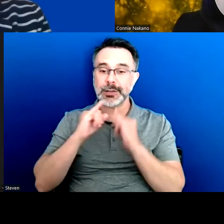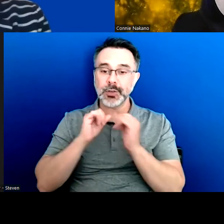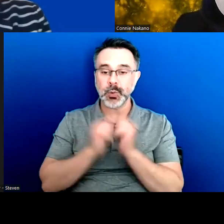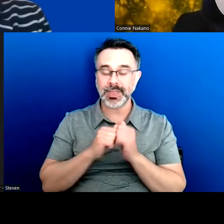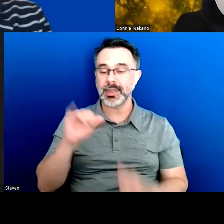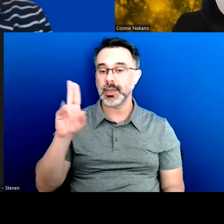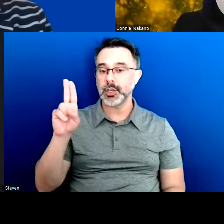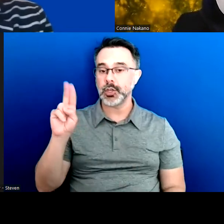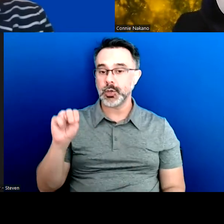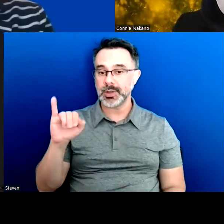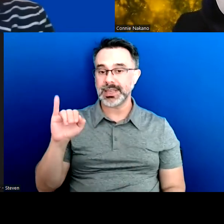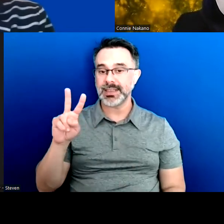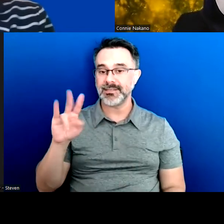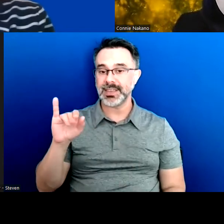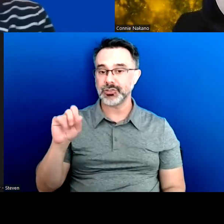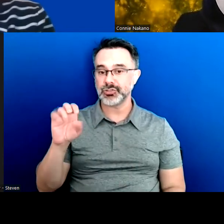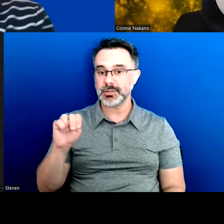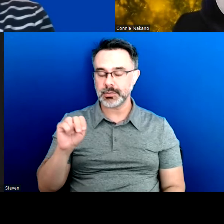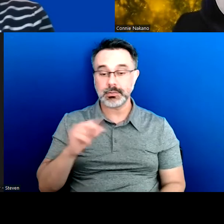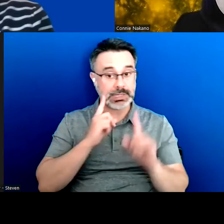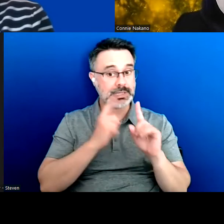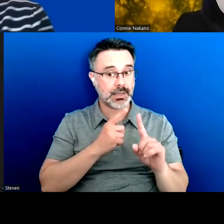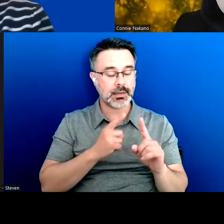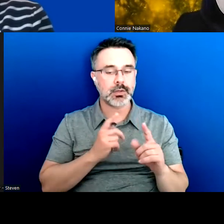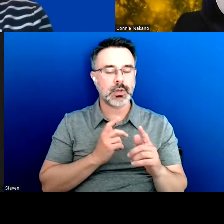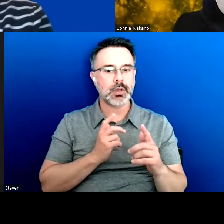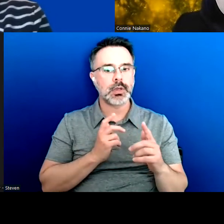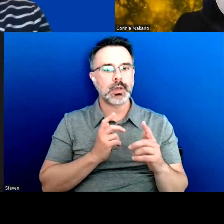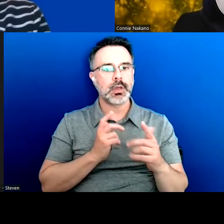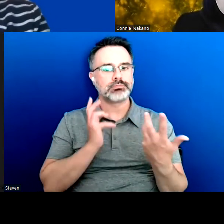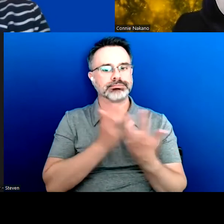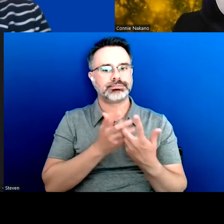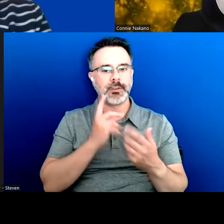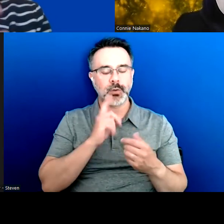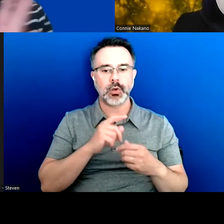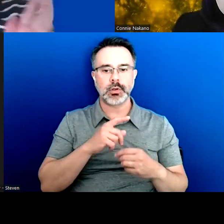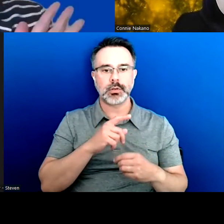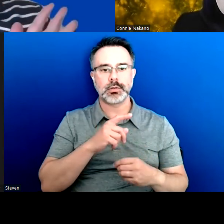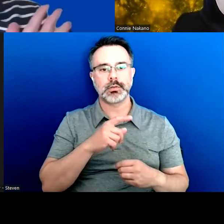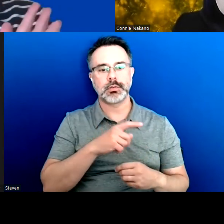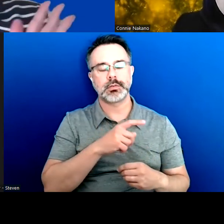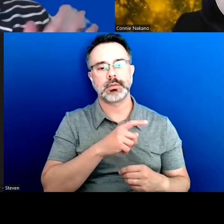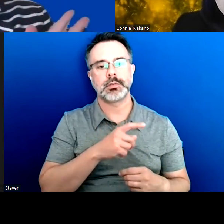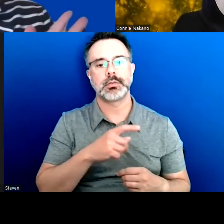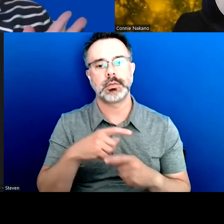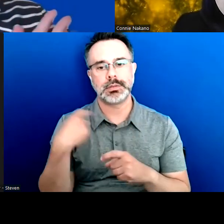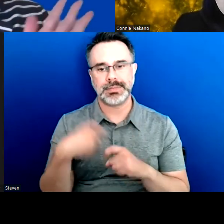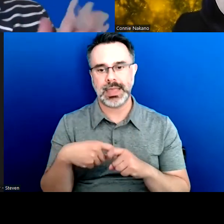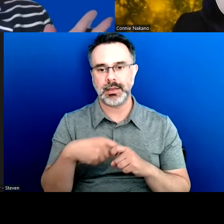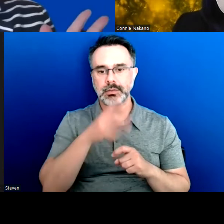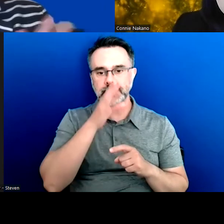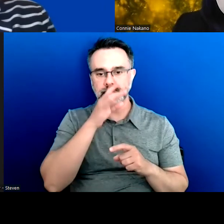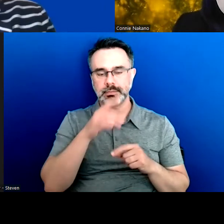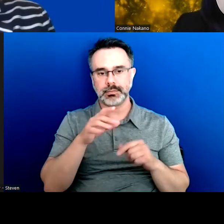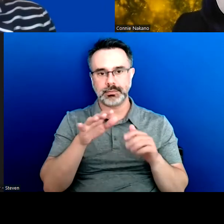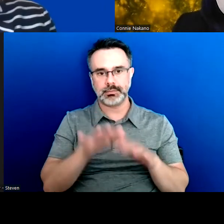was intended to reach a Spanish audience in a broad media market, which